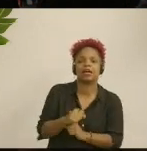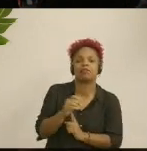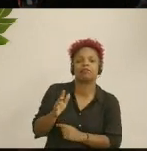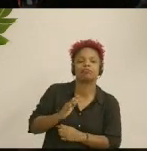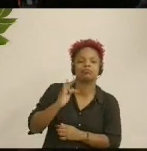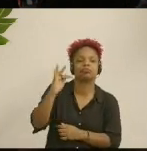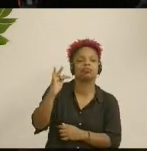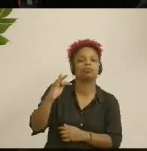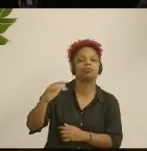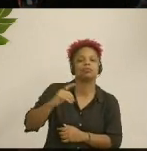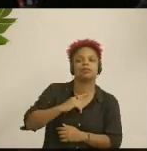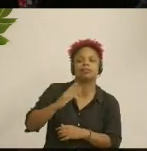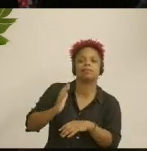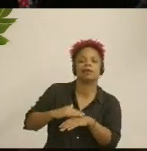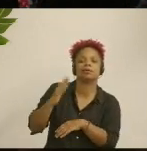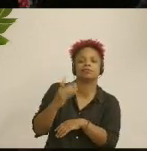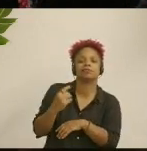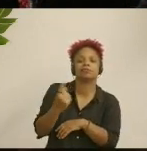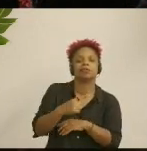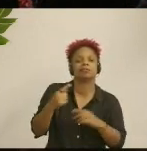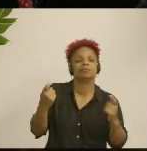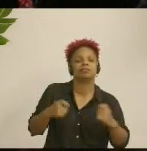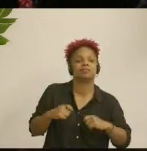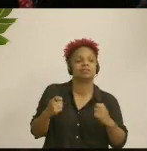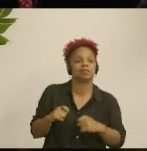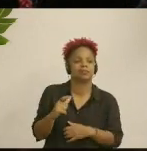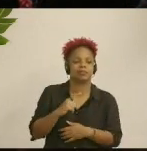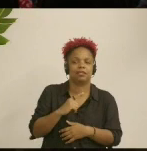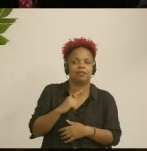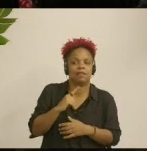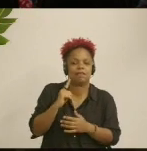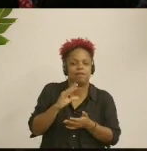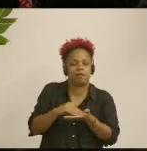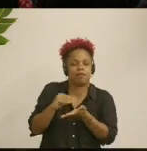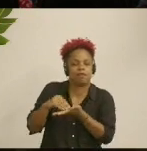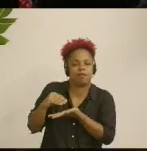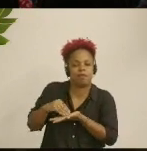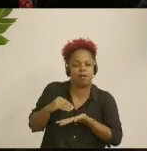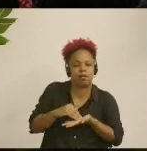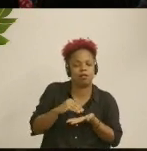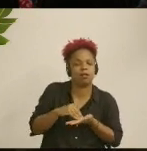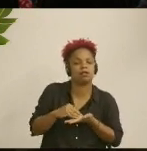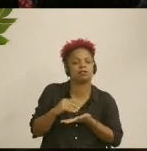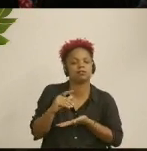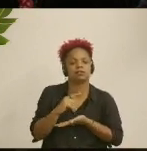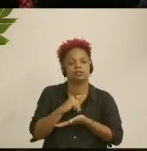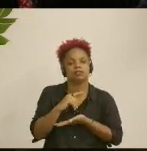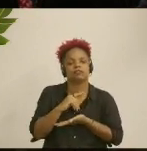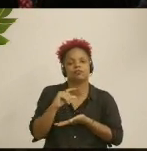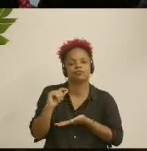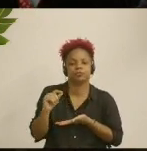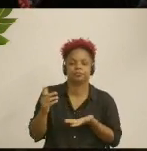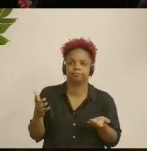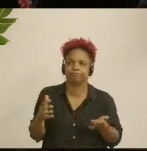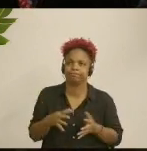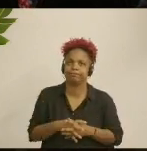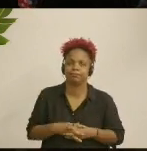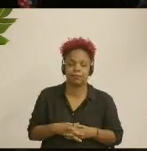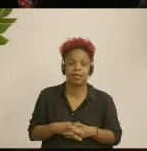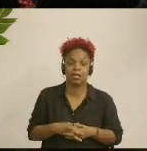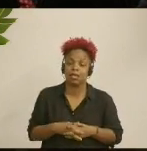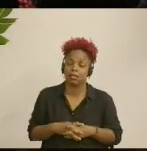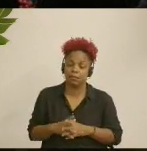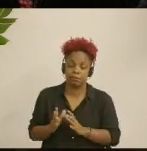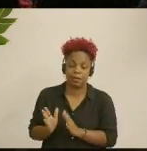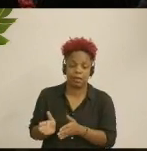bridge between available evidence and policy decisions and suggesting a systematic approach is really a great initiative and I think